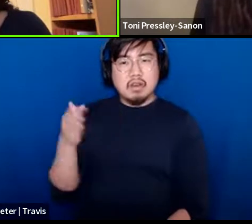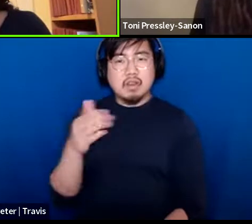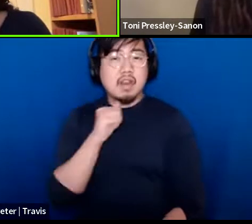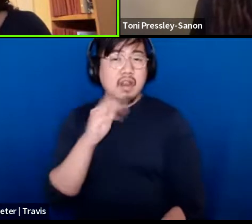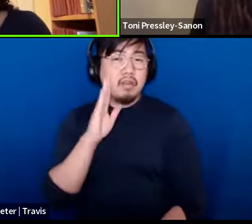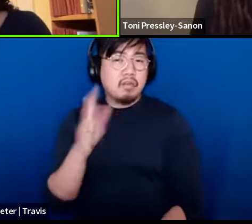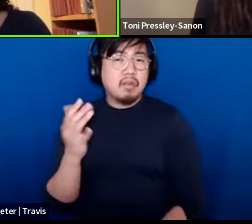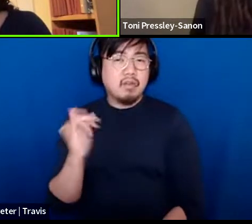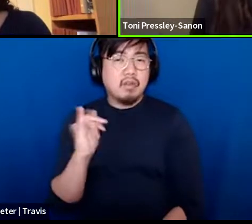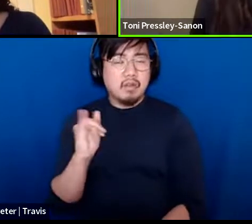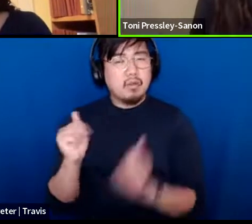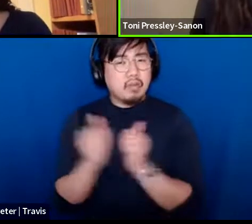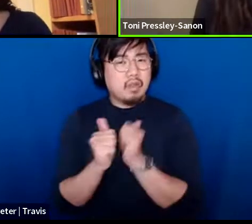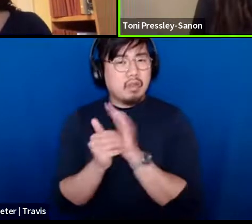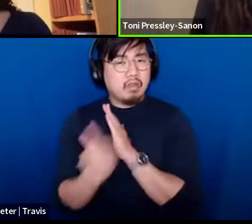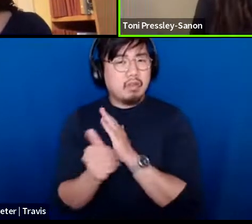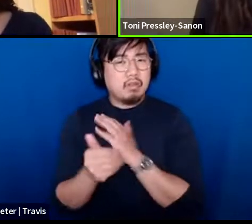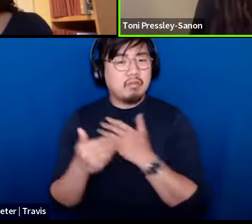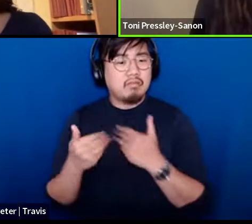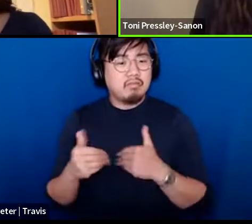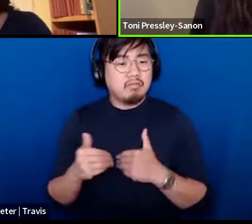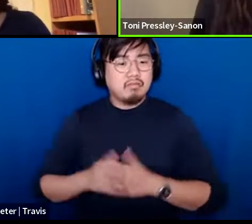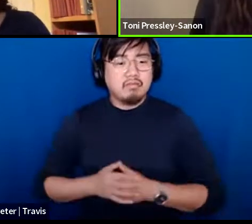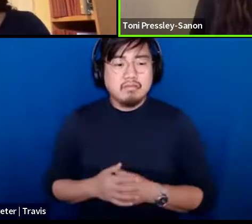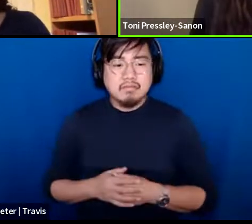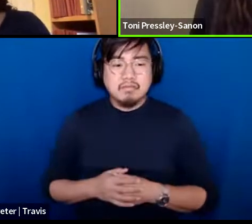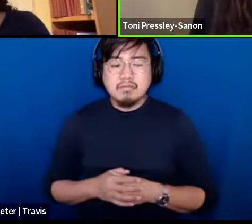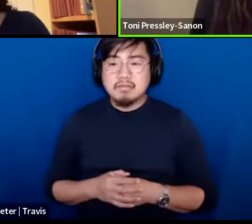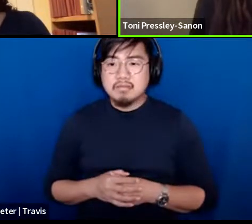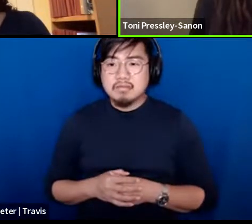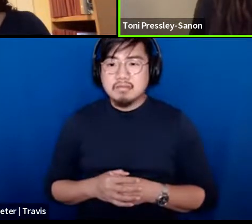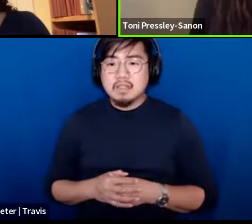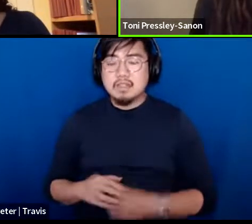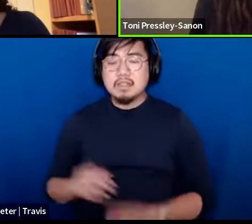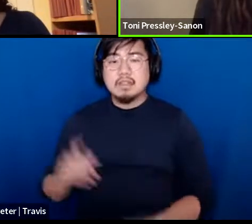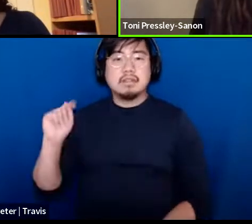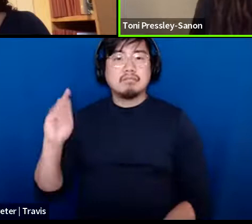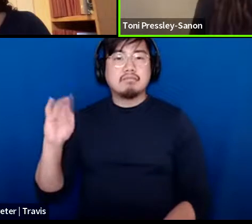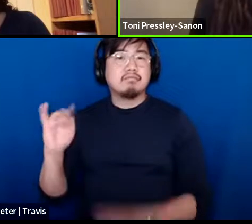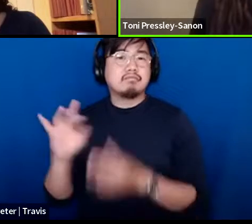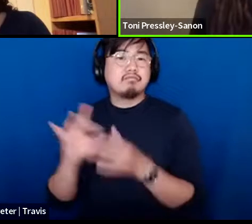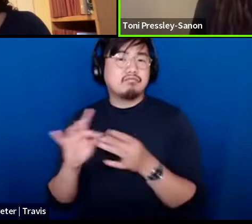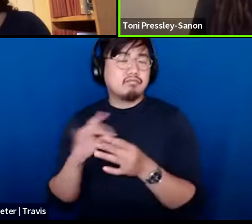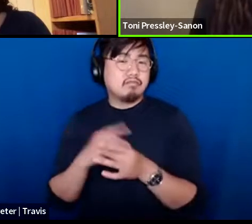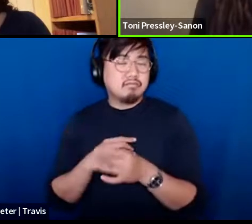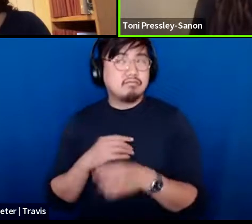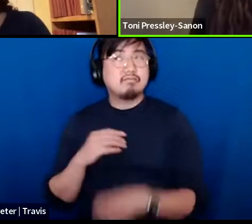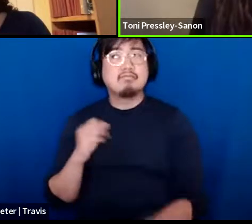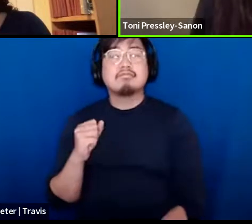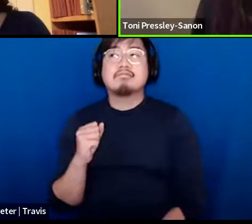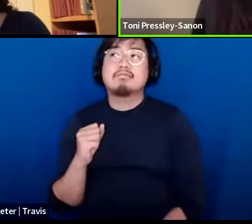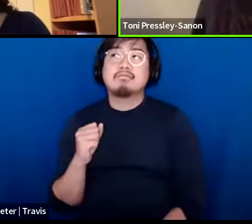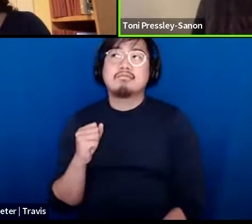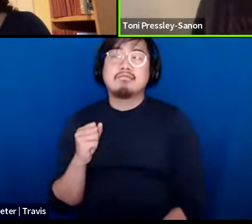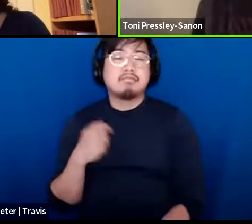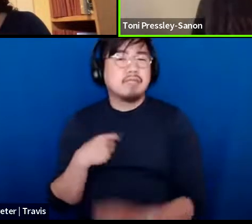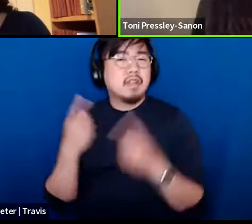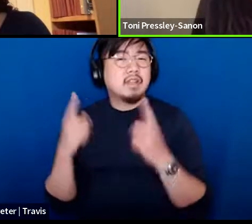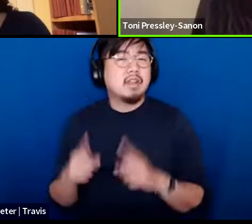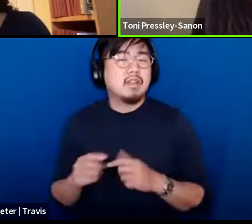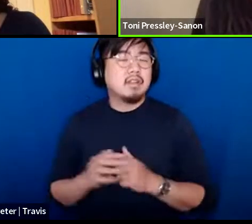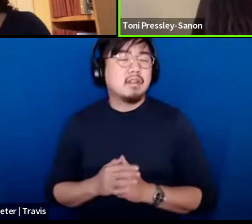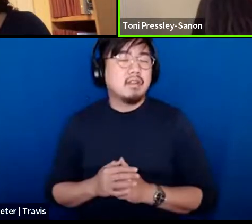skillfully. Skillfully. Yeah, I agree. I would also venture to